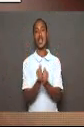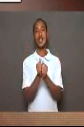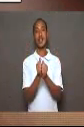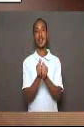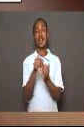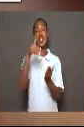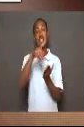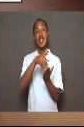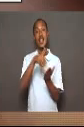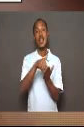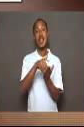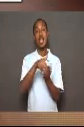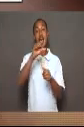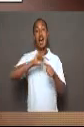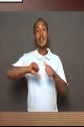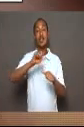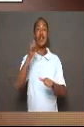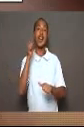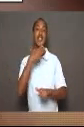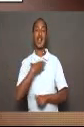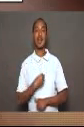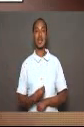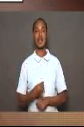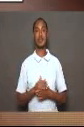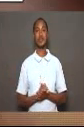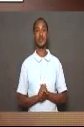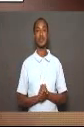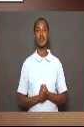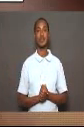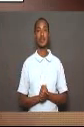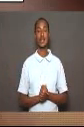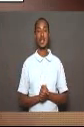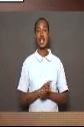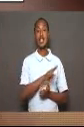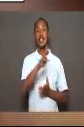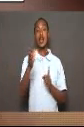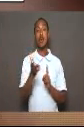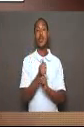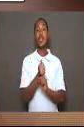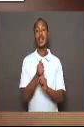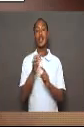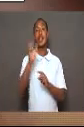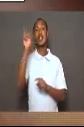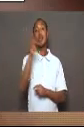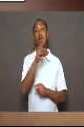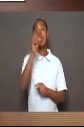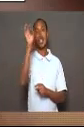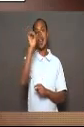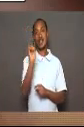as well as with atoms of other elements. They contain the peroxide